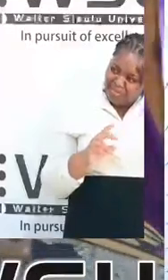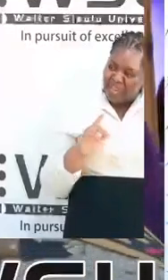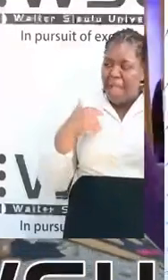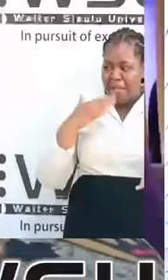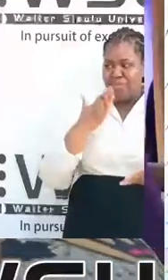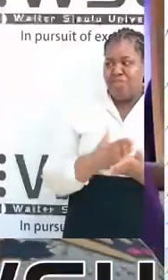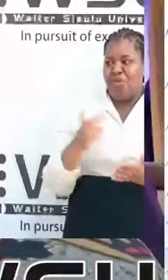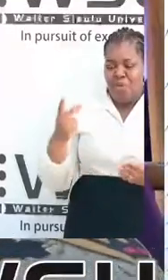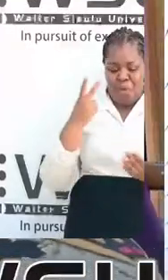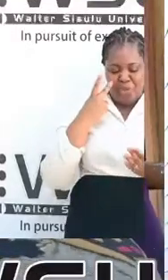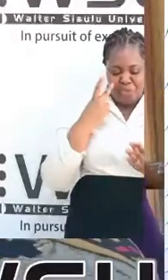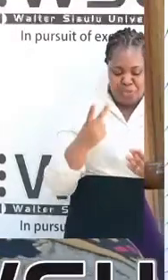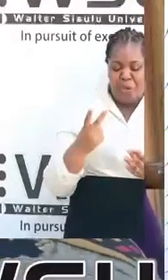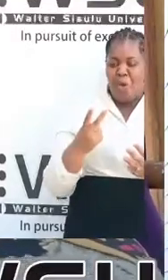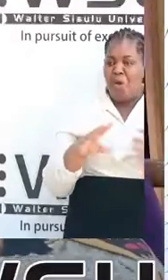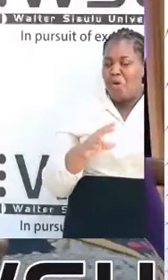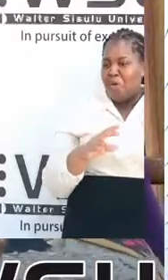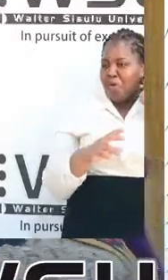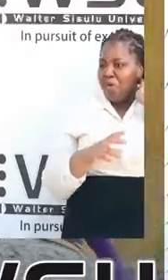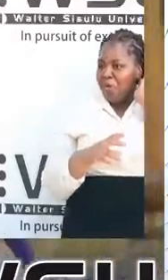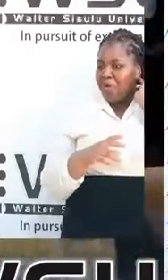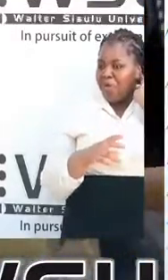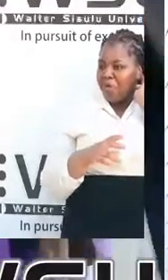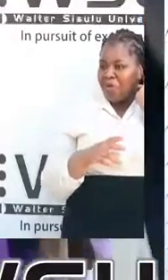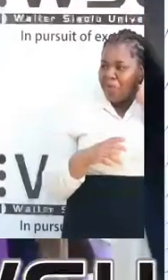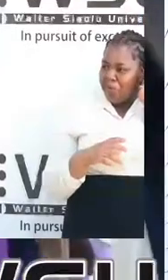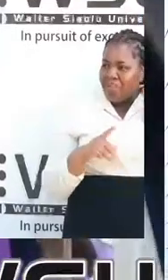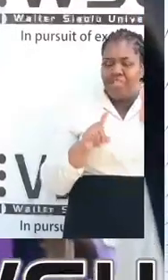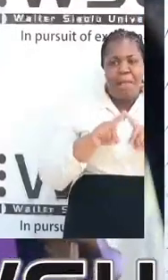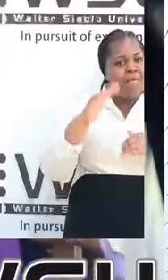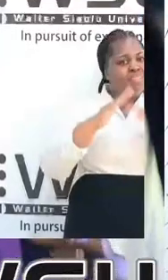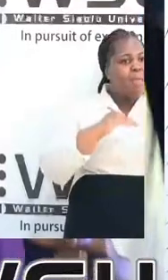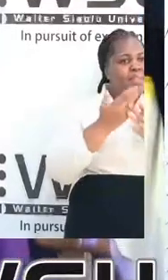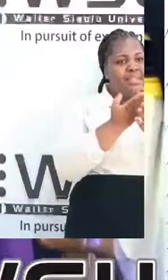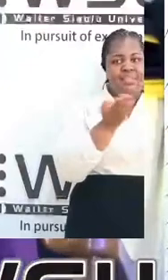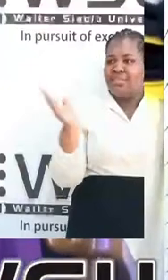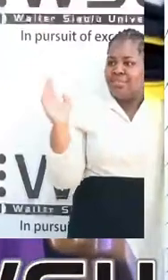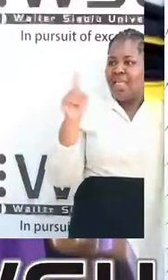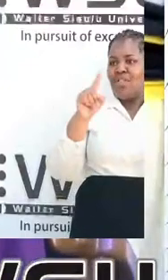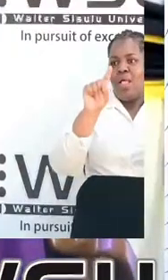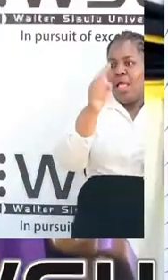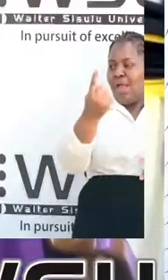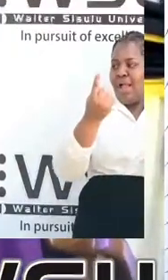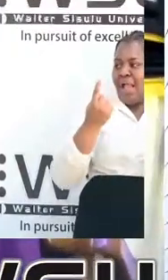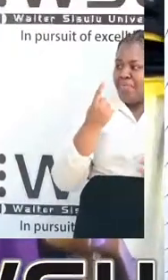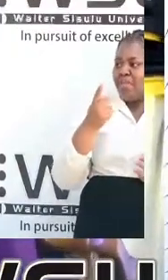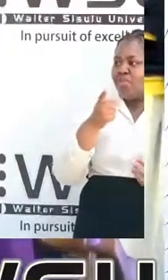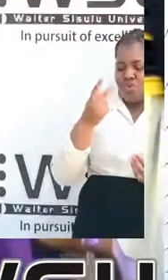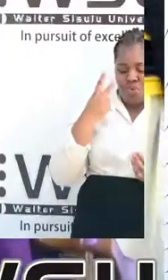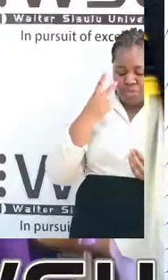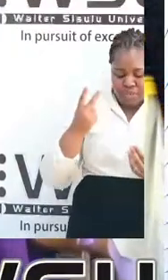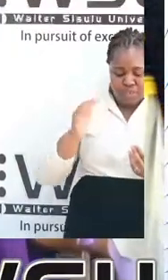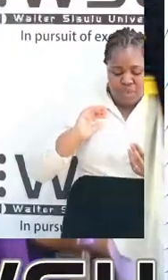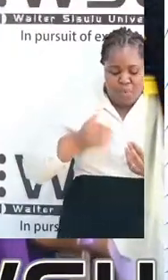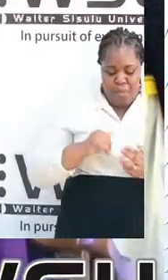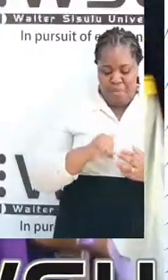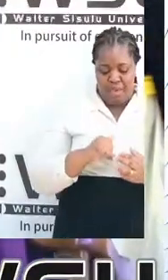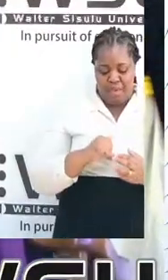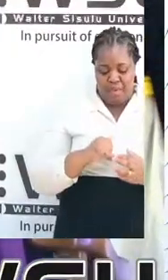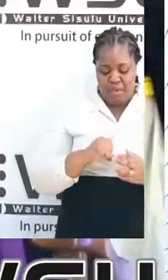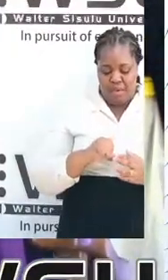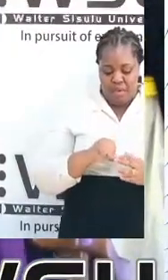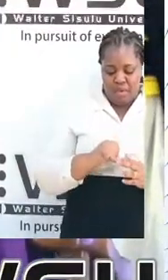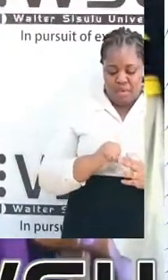saw even the infrastructure as you were walking around. You see women who